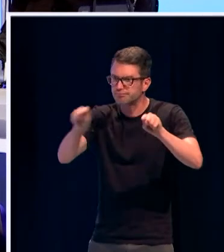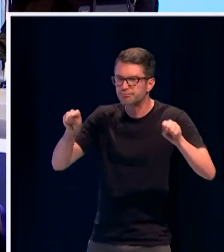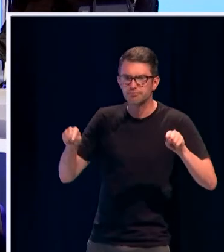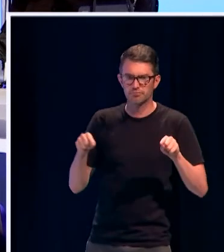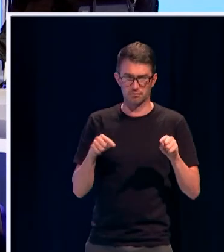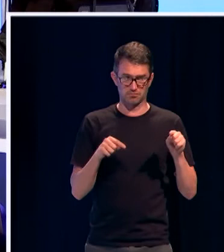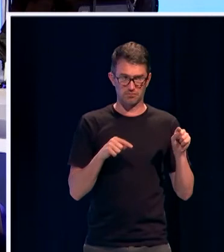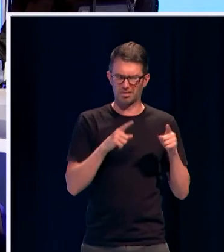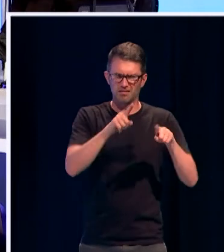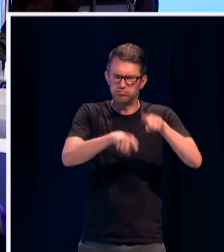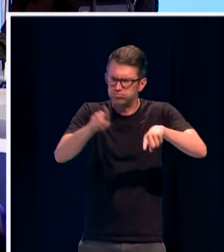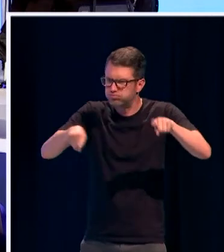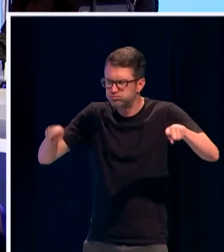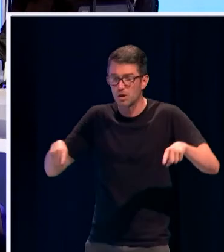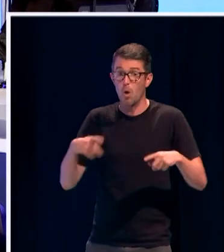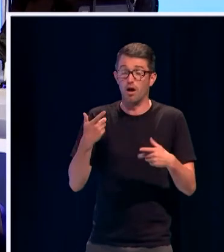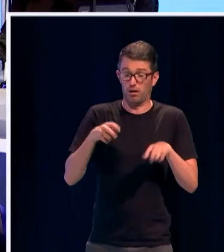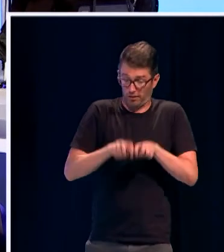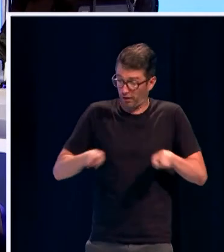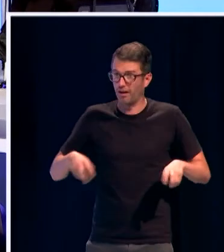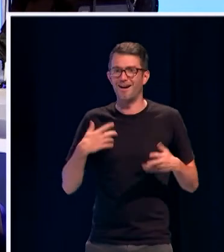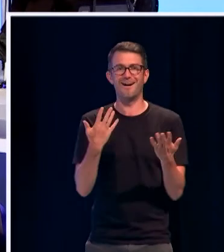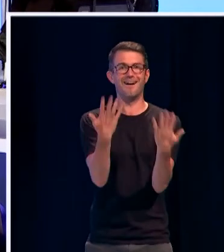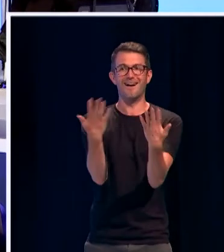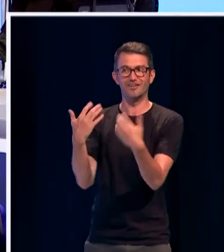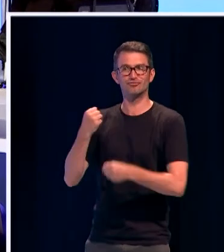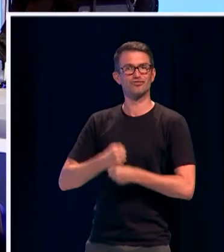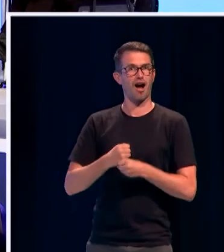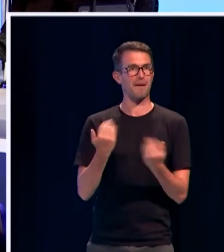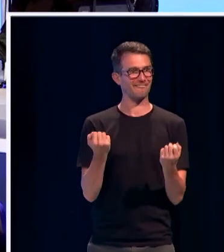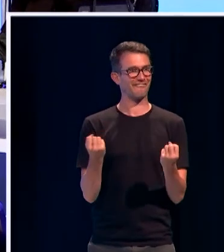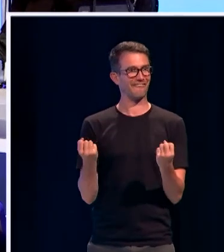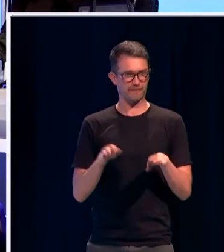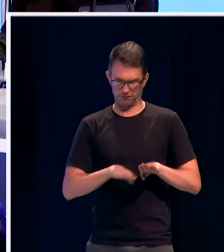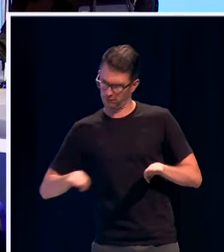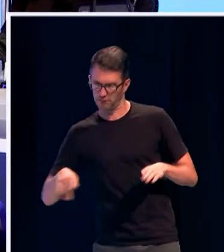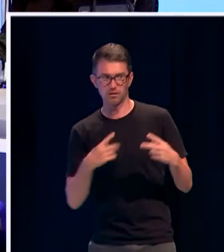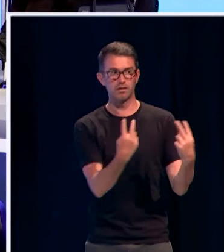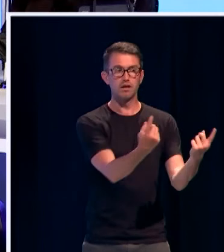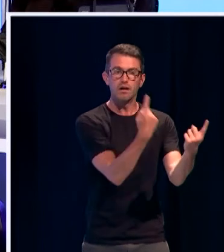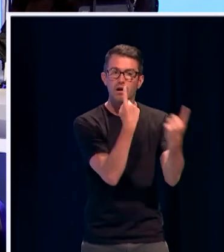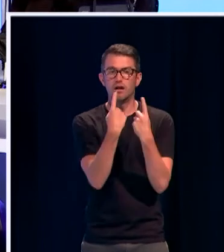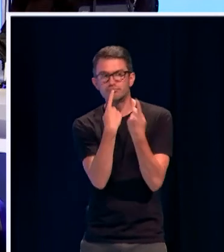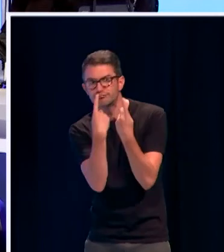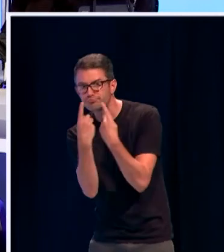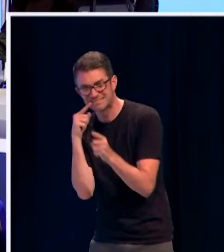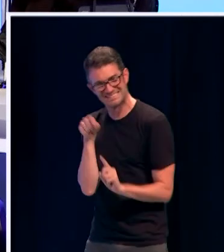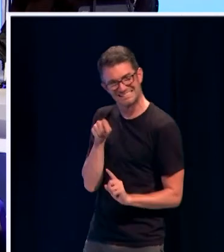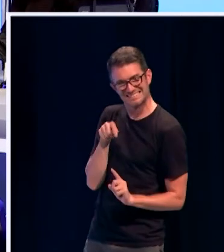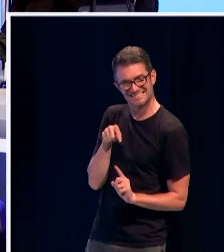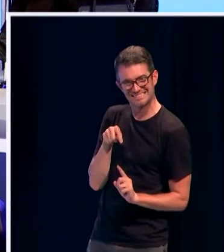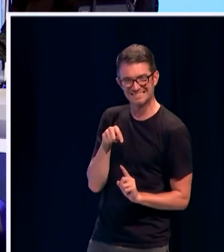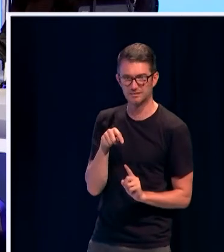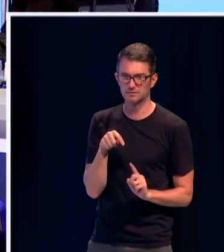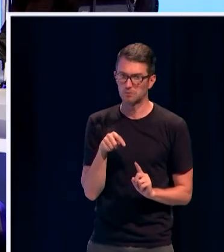sometime we are just lobbying with the factory and others, then yes, he can do it. You can test it at